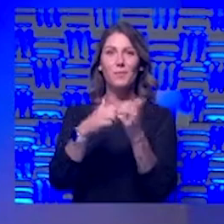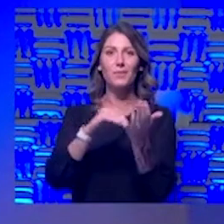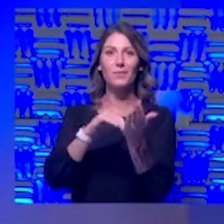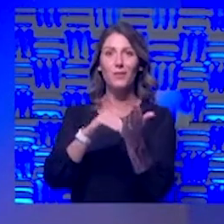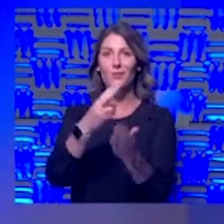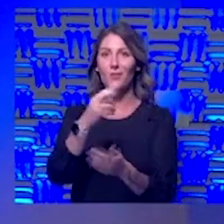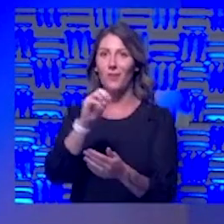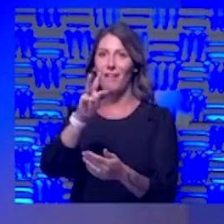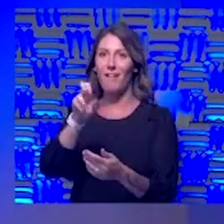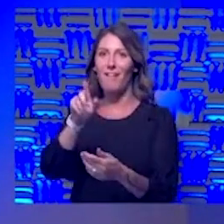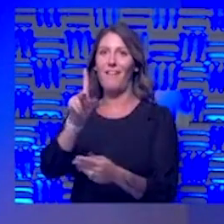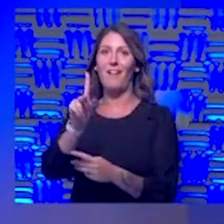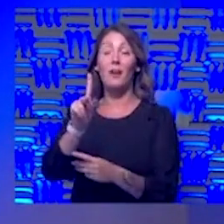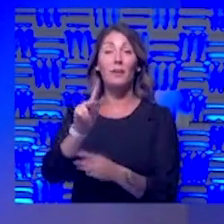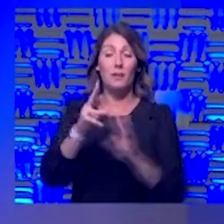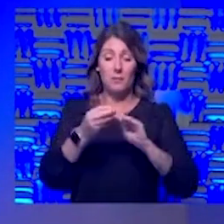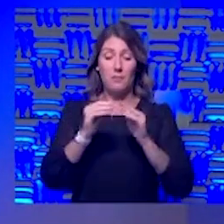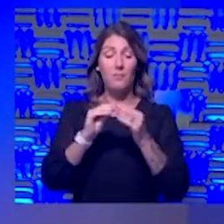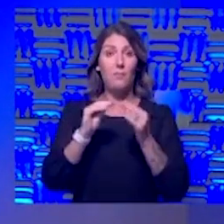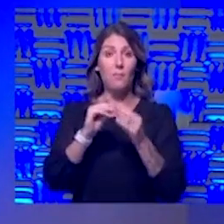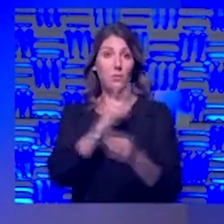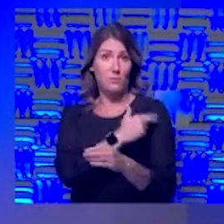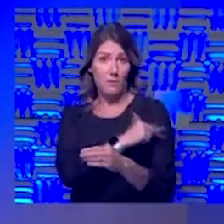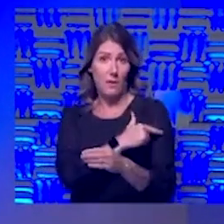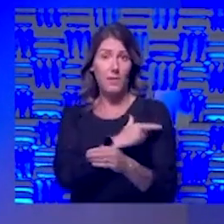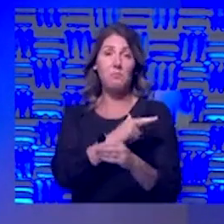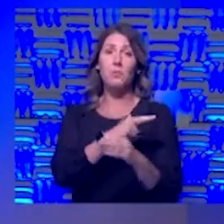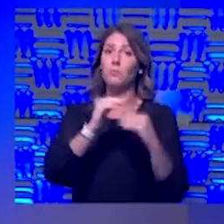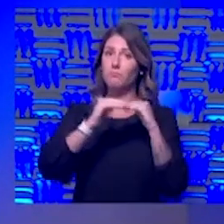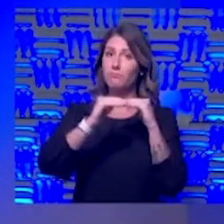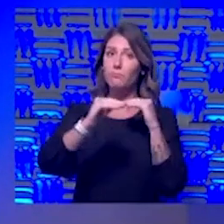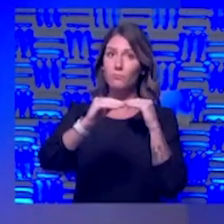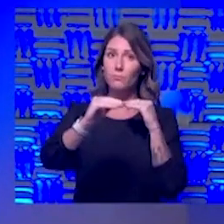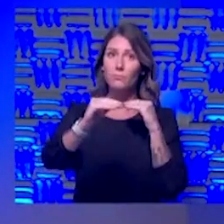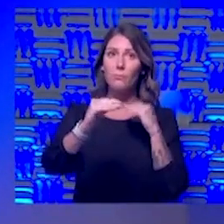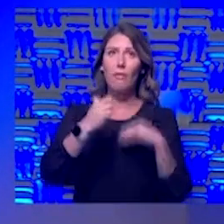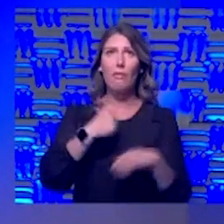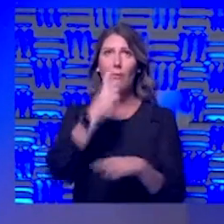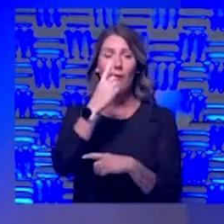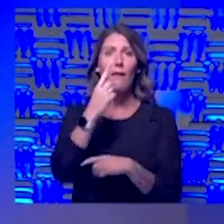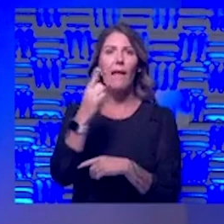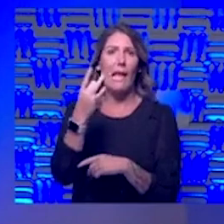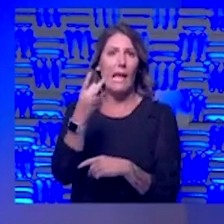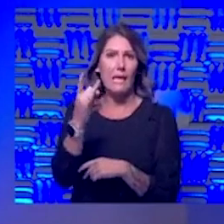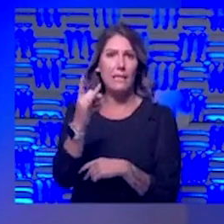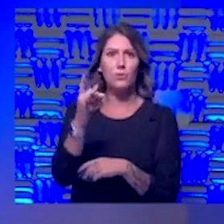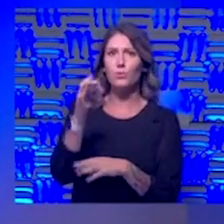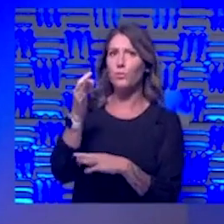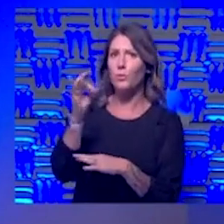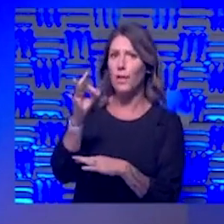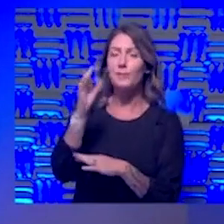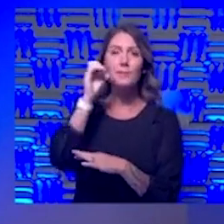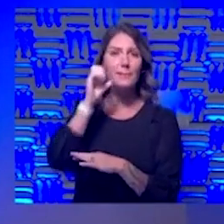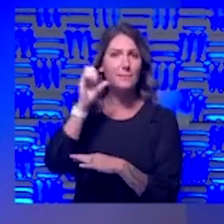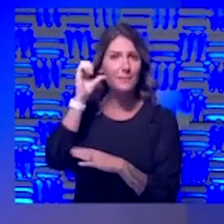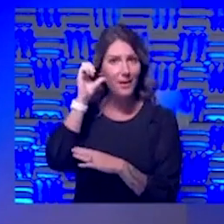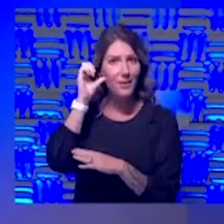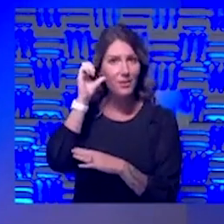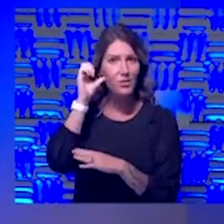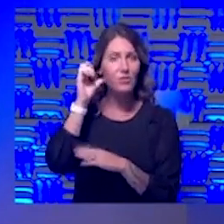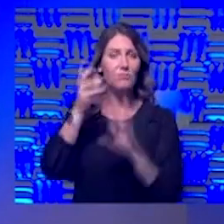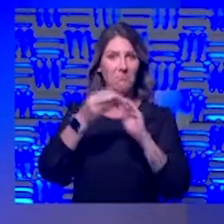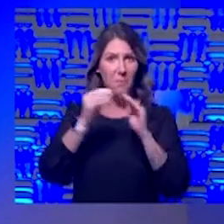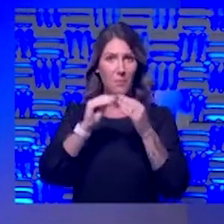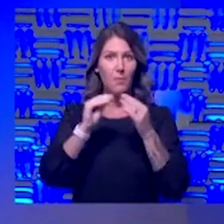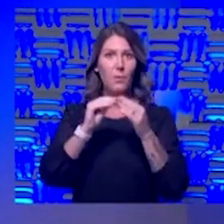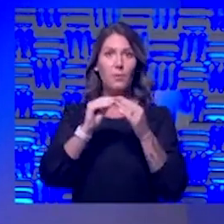Yeah, the numbers in the hospital right now have been consistent. So I think we had 18 or 19 yesterday. We are